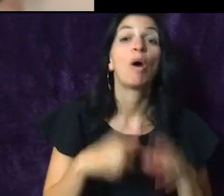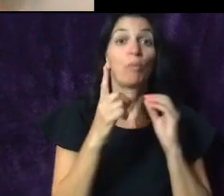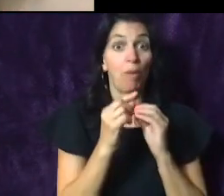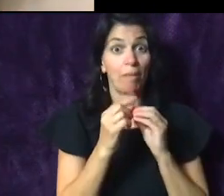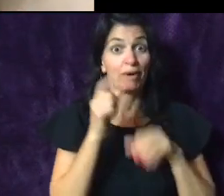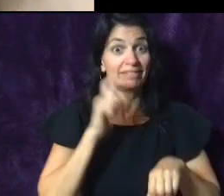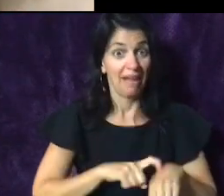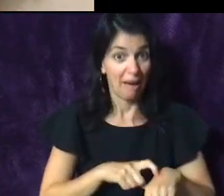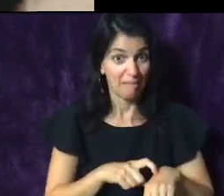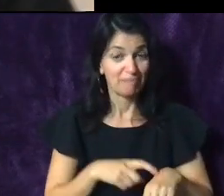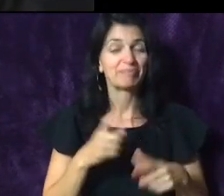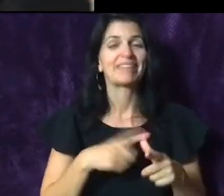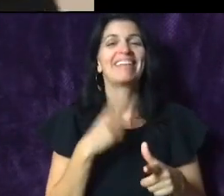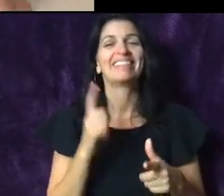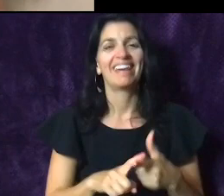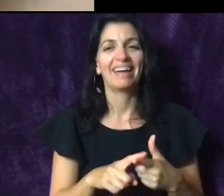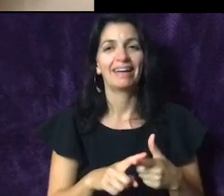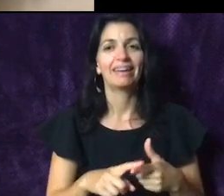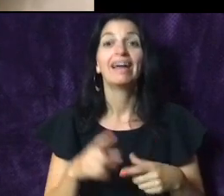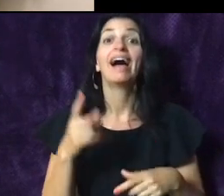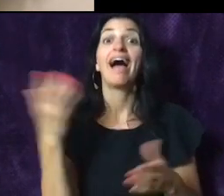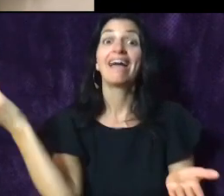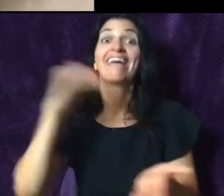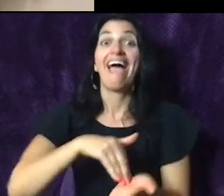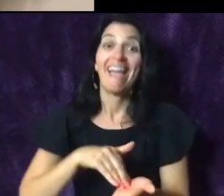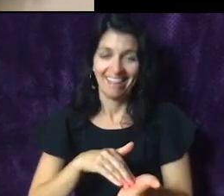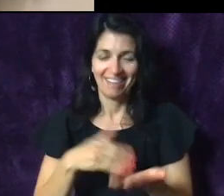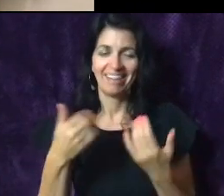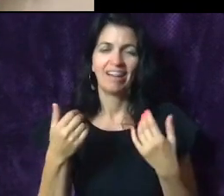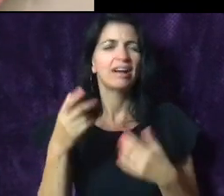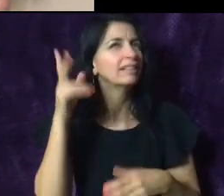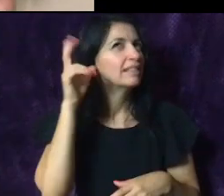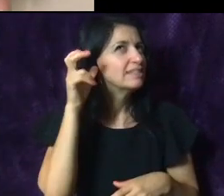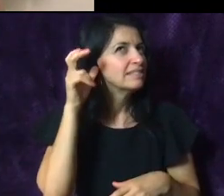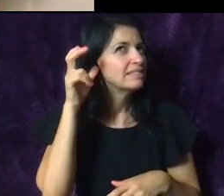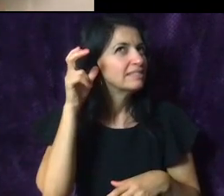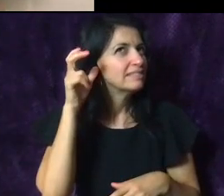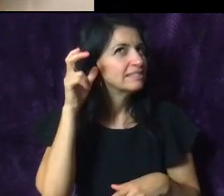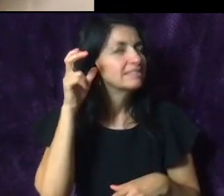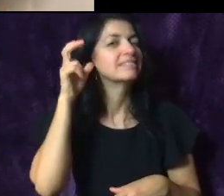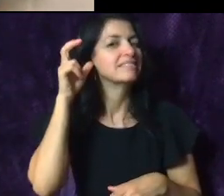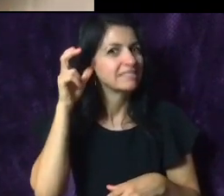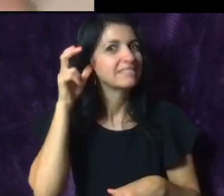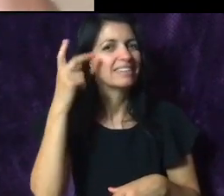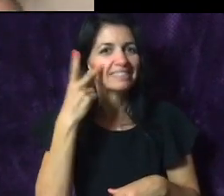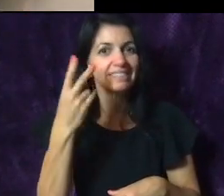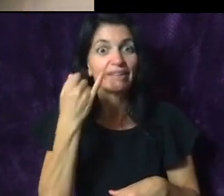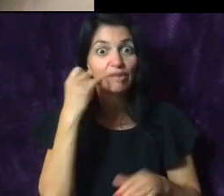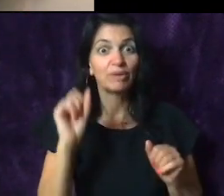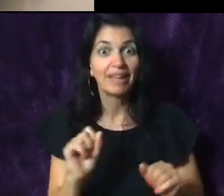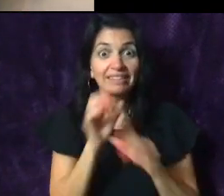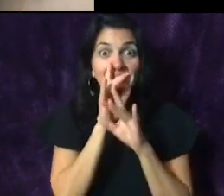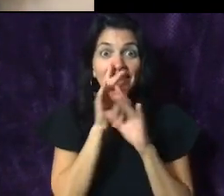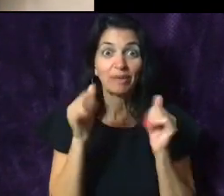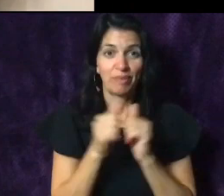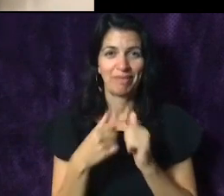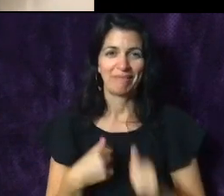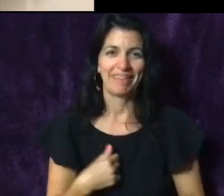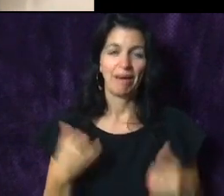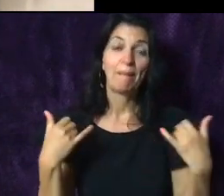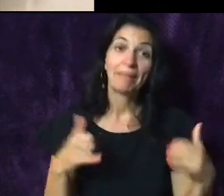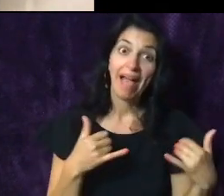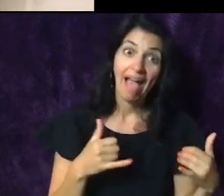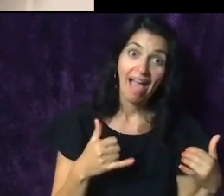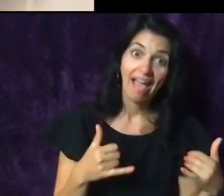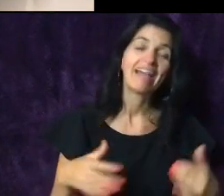that, and we'll try to sing along that time. Cool, so listen to it, see if you can get it in your ear. See if you can try to sing along after that. So playing and